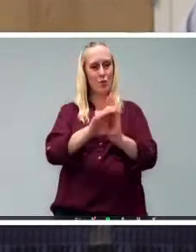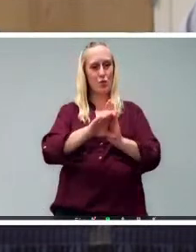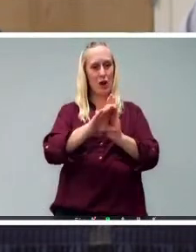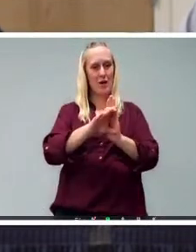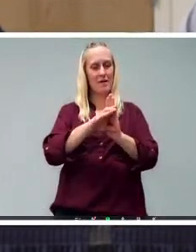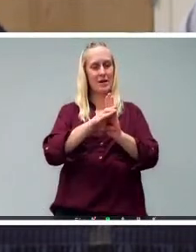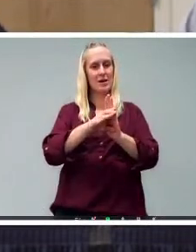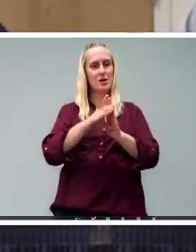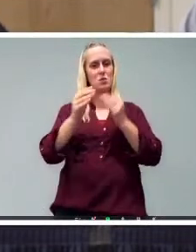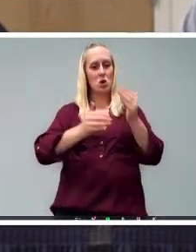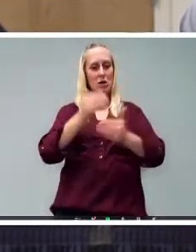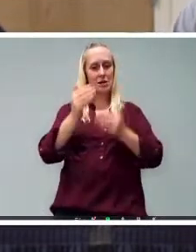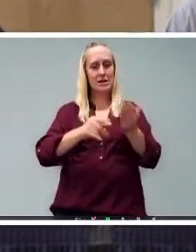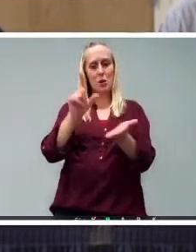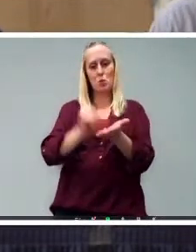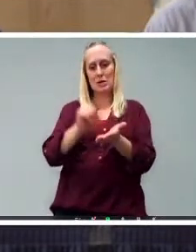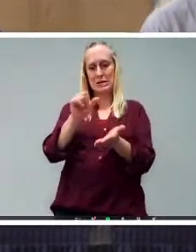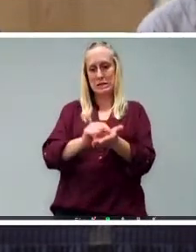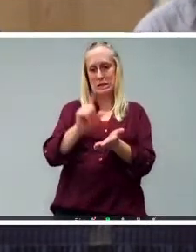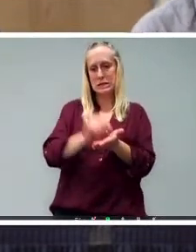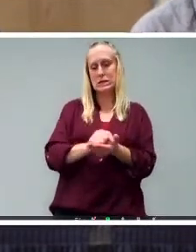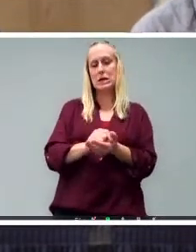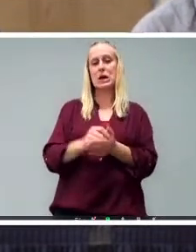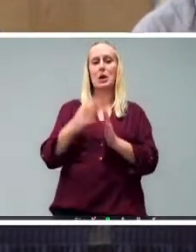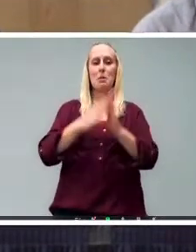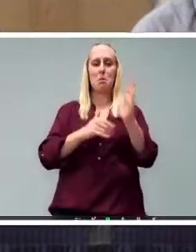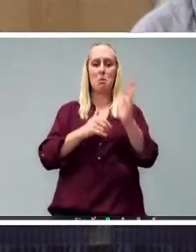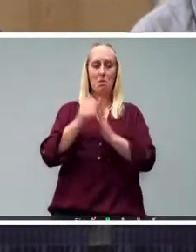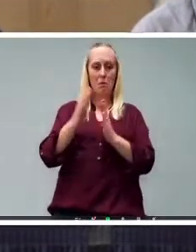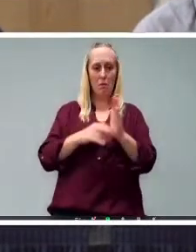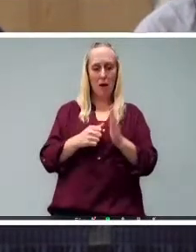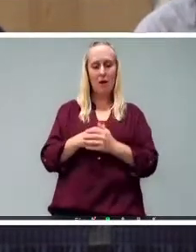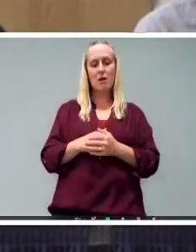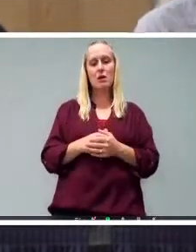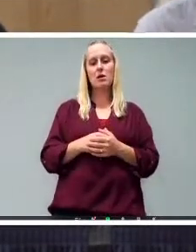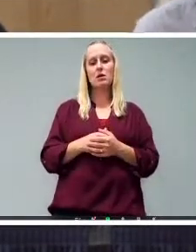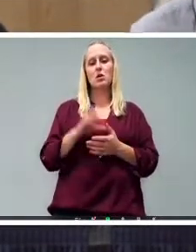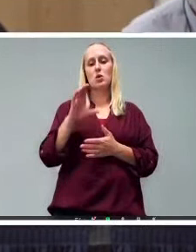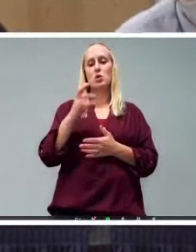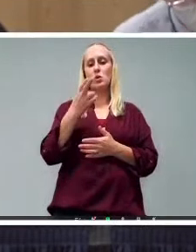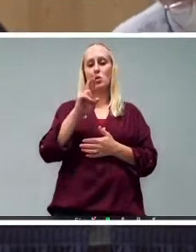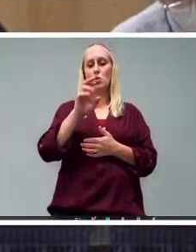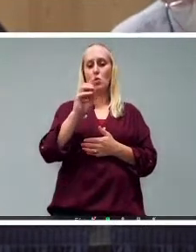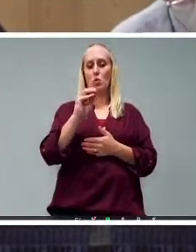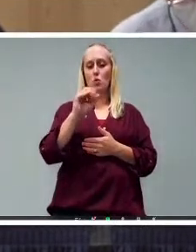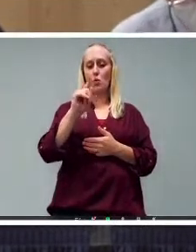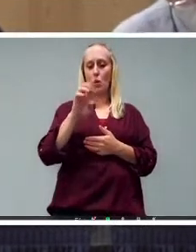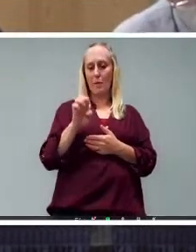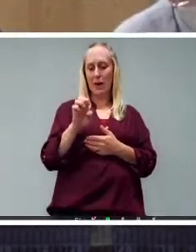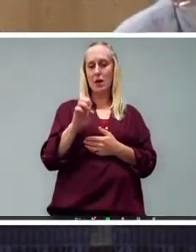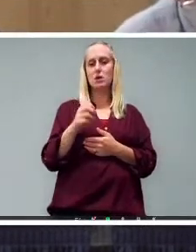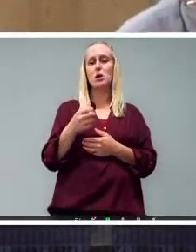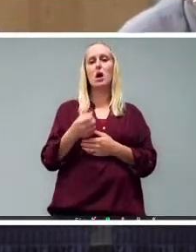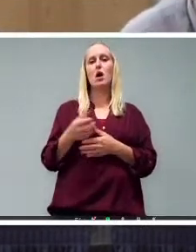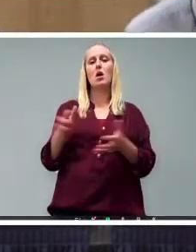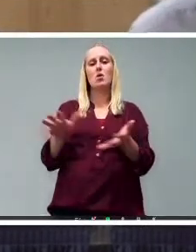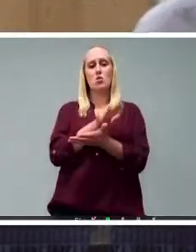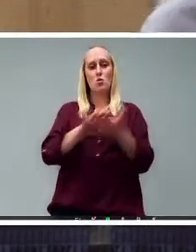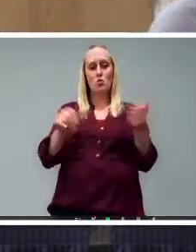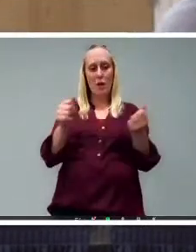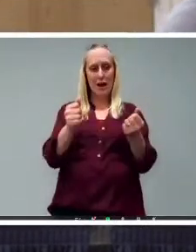printing, plate shop areas, paint booth, chromate conversion, automobile wrecking yard, underground